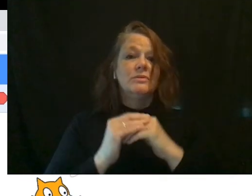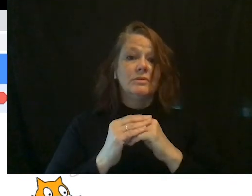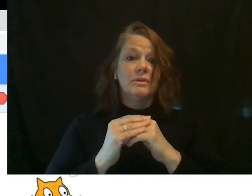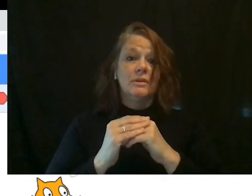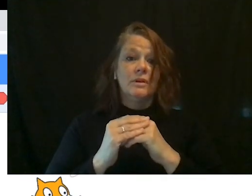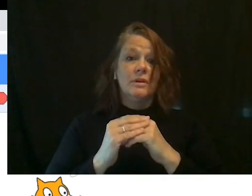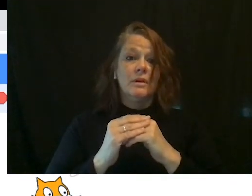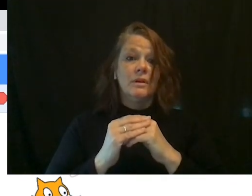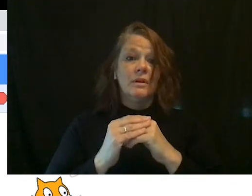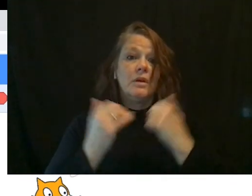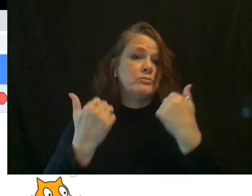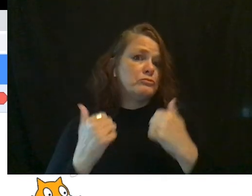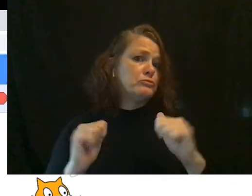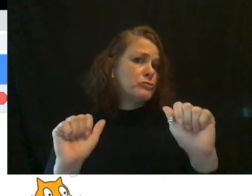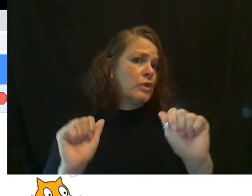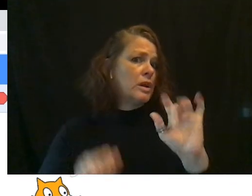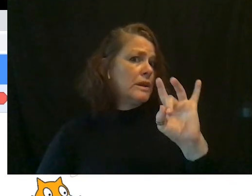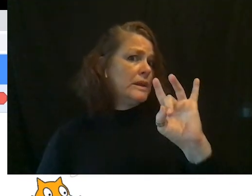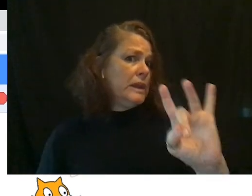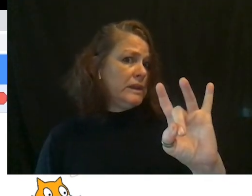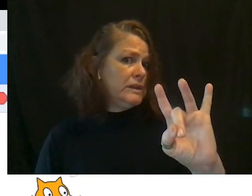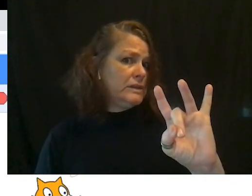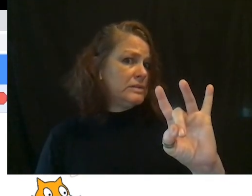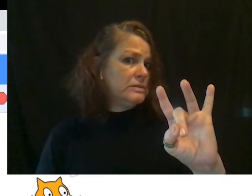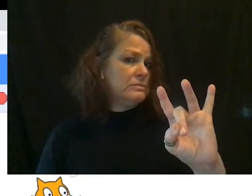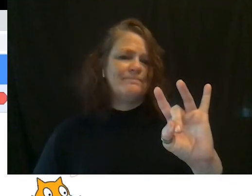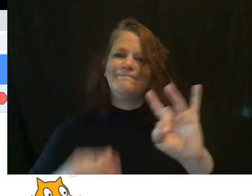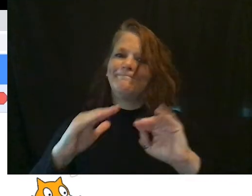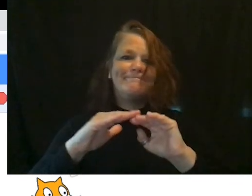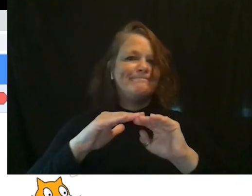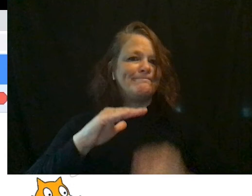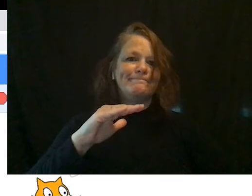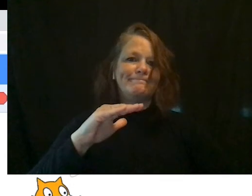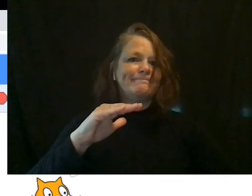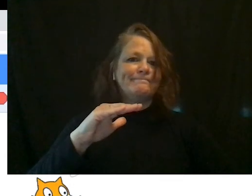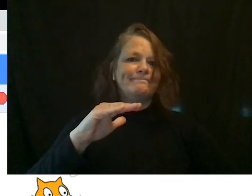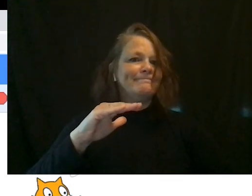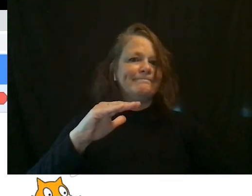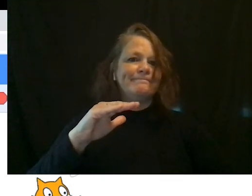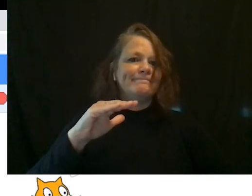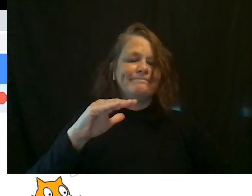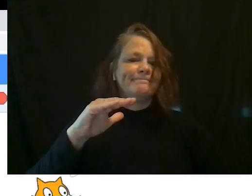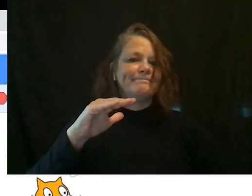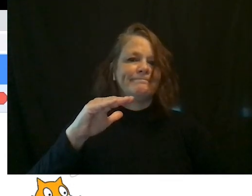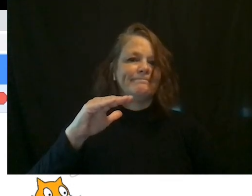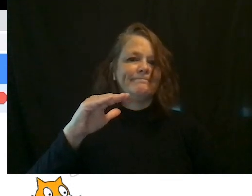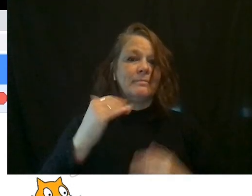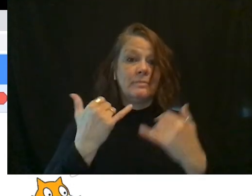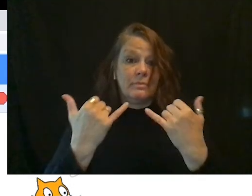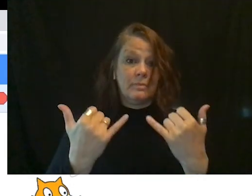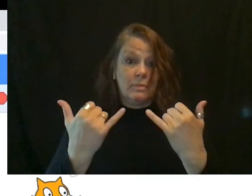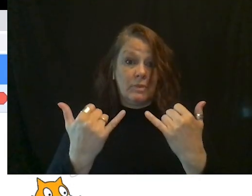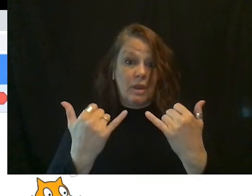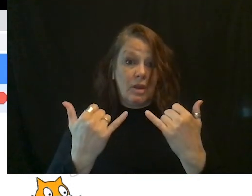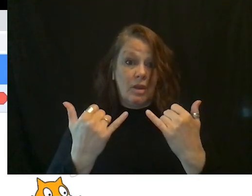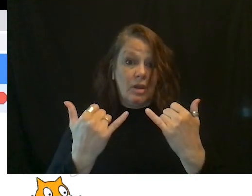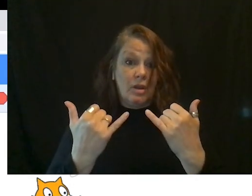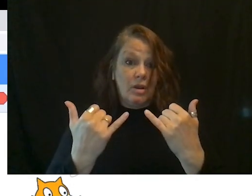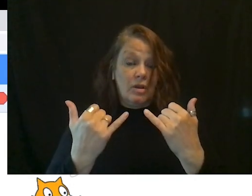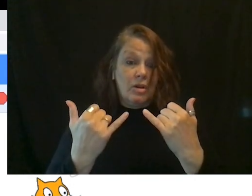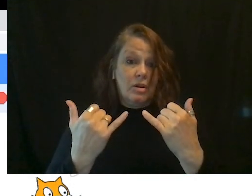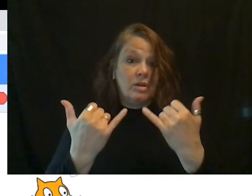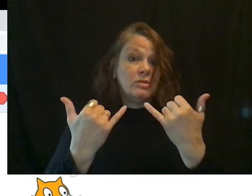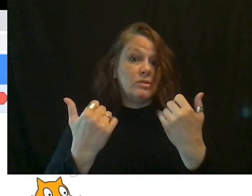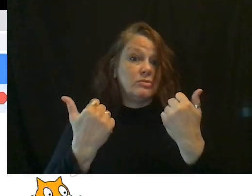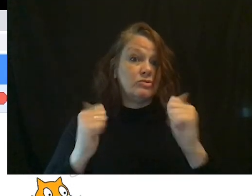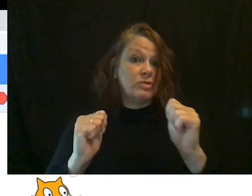Okay, how about let's try something less? How about 8? That's too little. Okay, Let's try it now, but let's actually